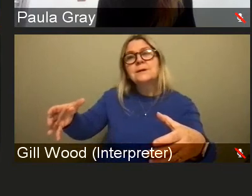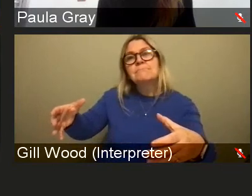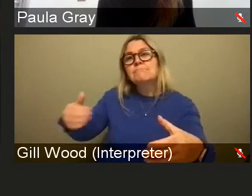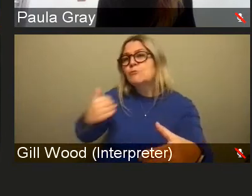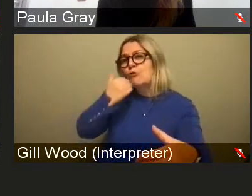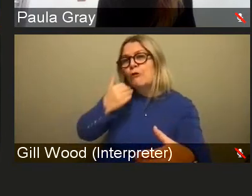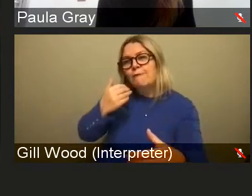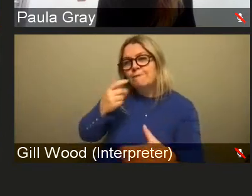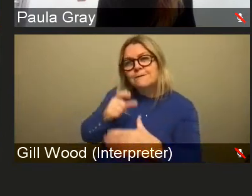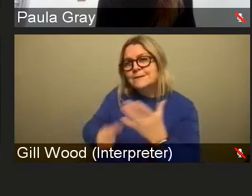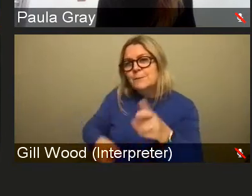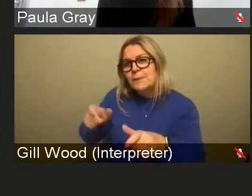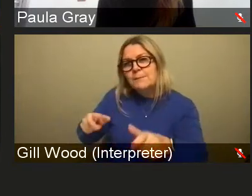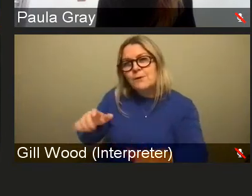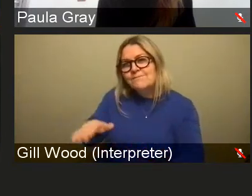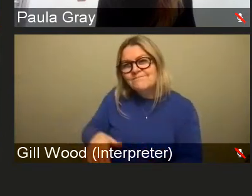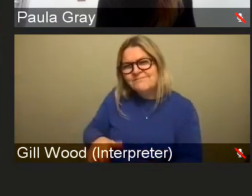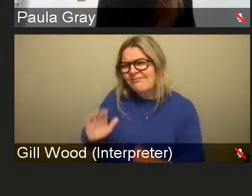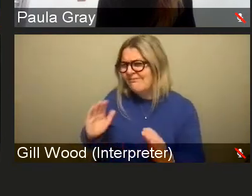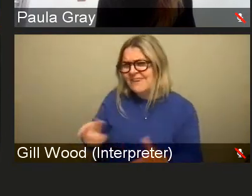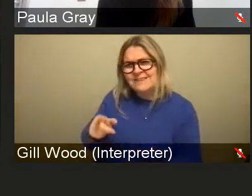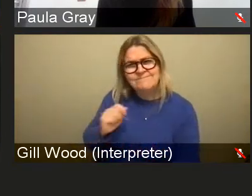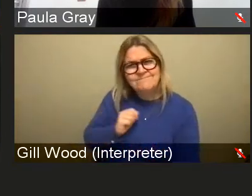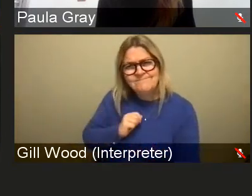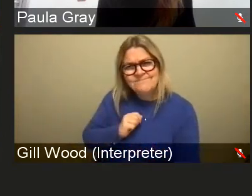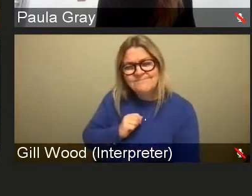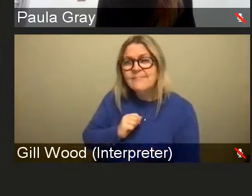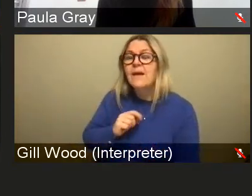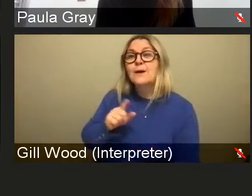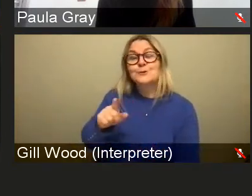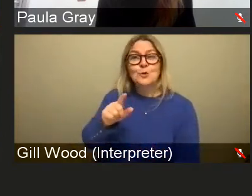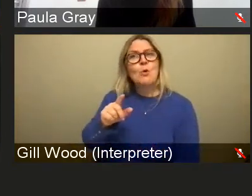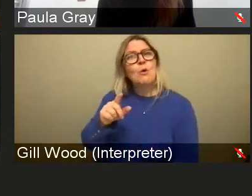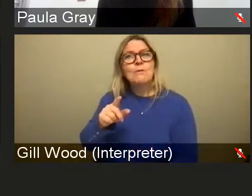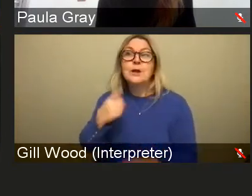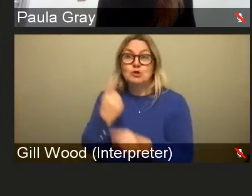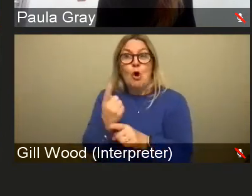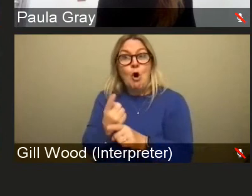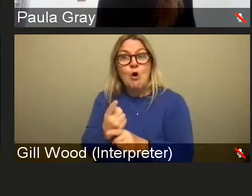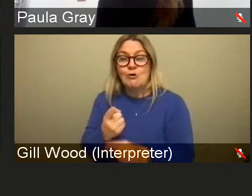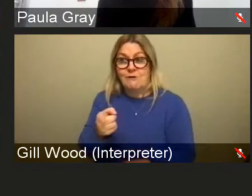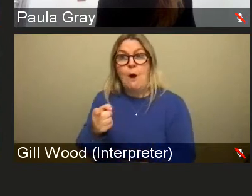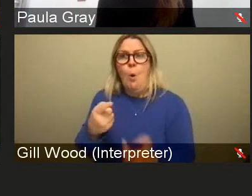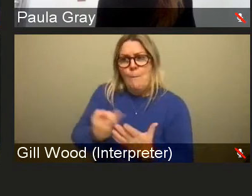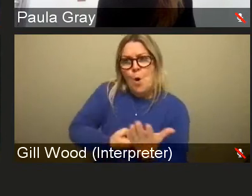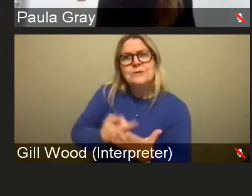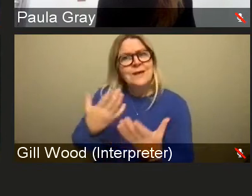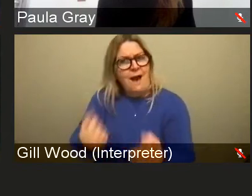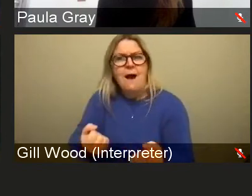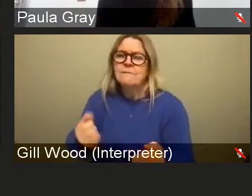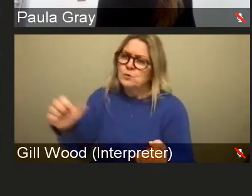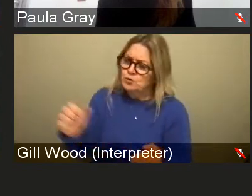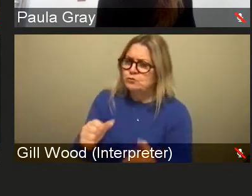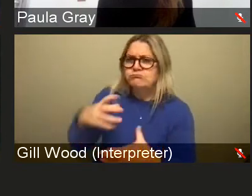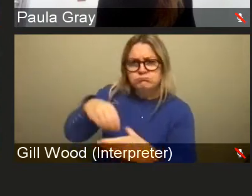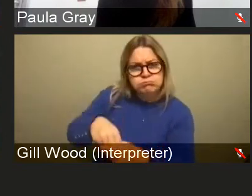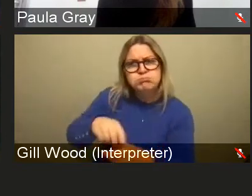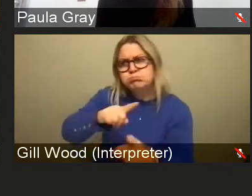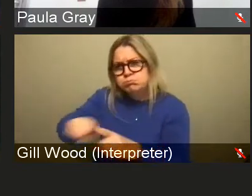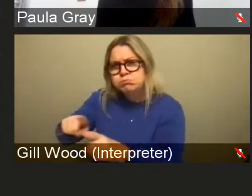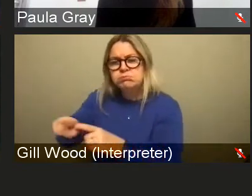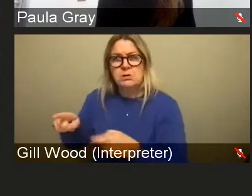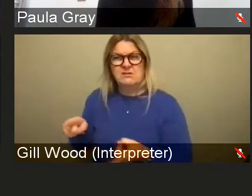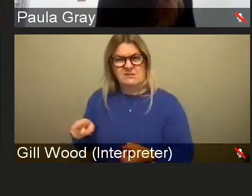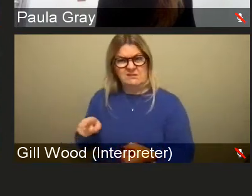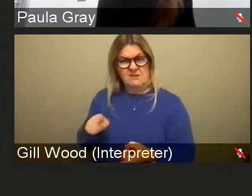which will have all the policies and the paperwork in place. Some of this is about, you know, the people who are actually doing the recruitment